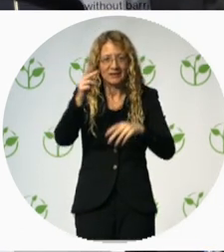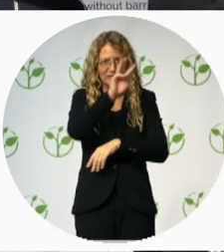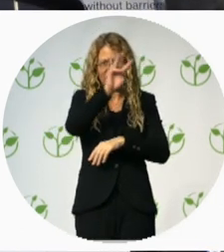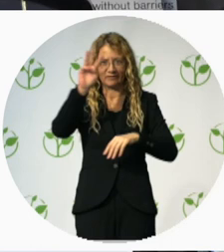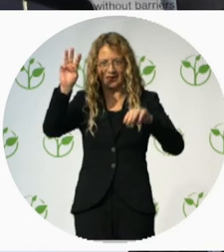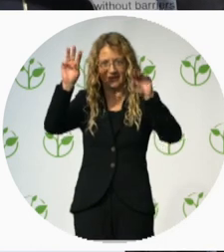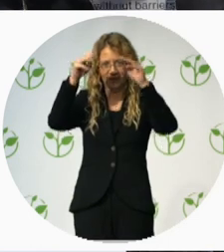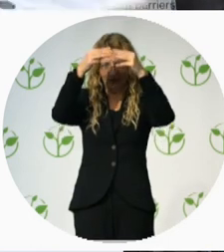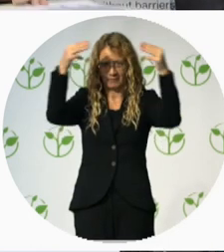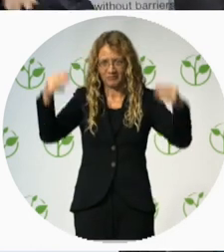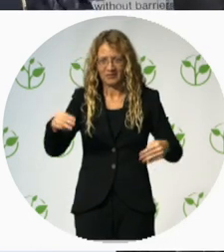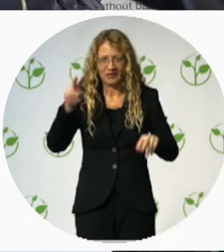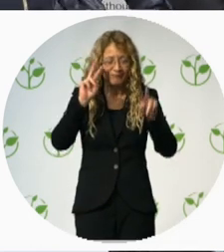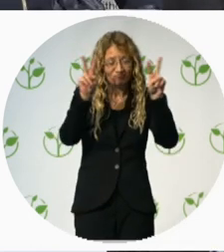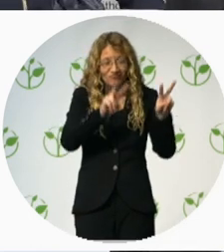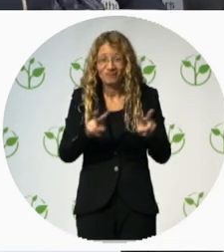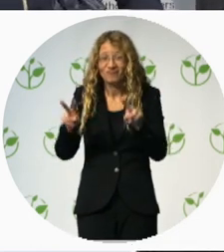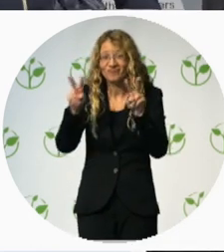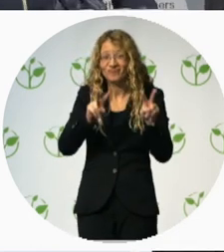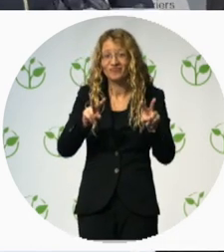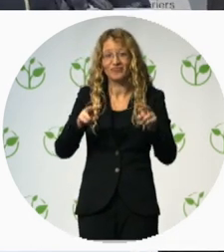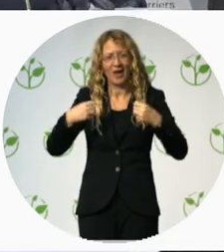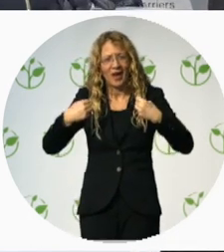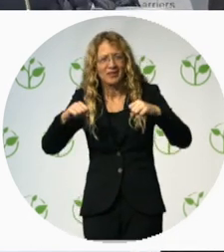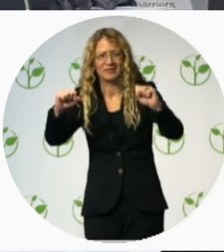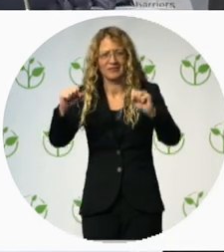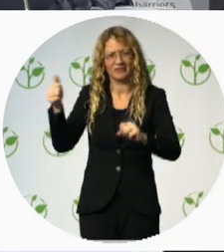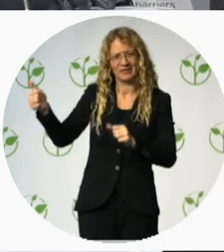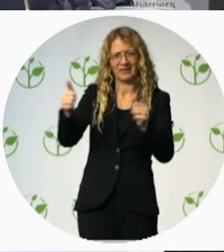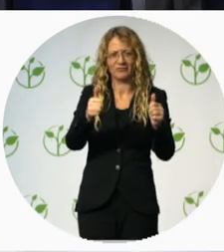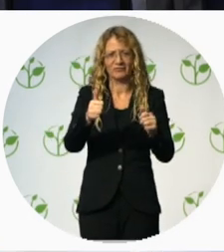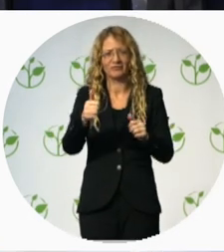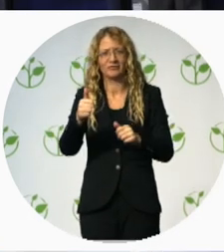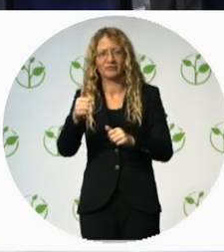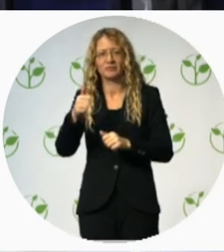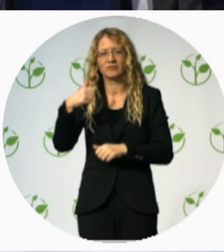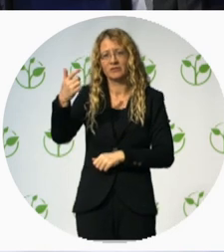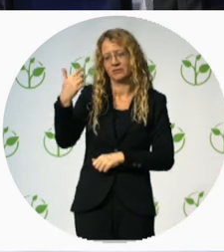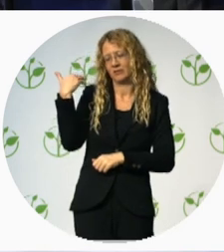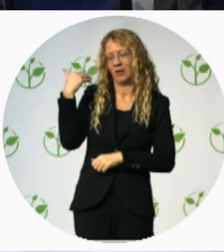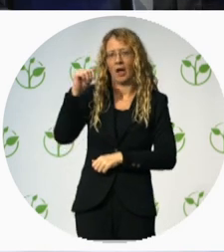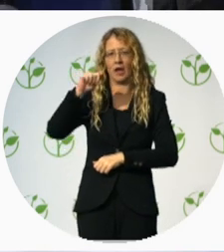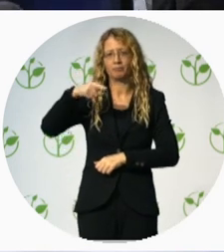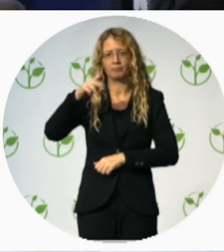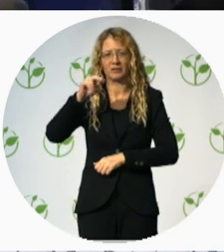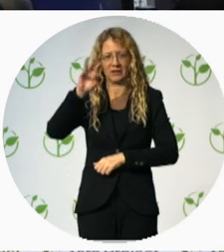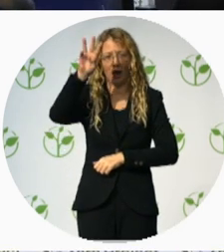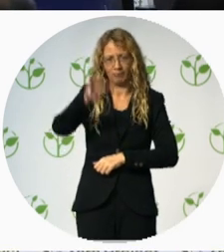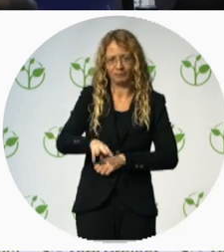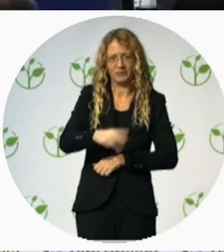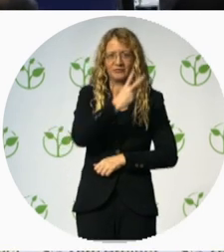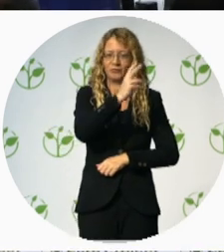reviews. Active since April 2016, Mobility Mojo lists 600 businesses and